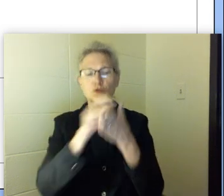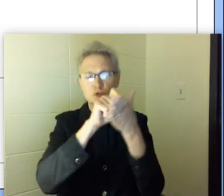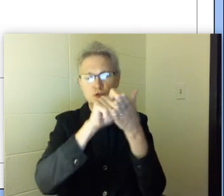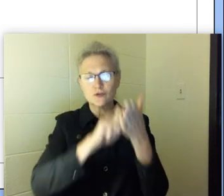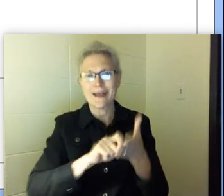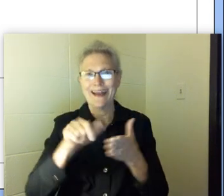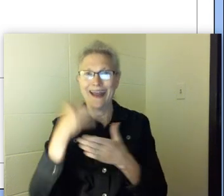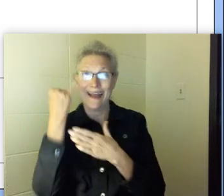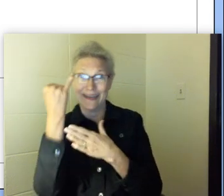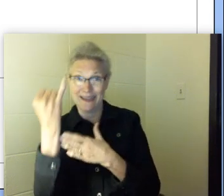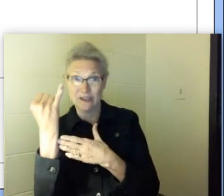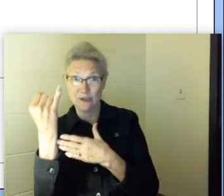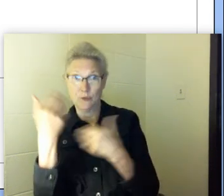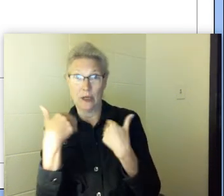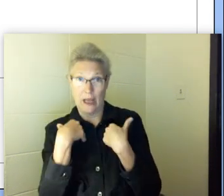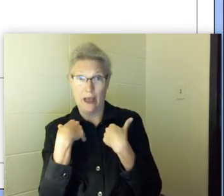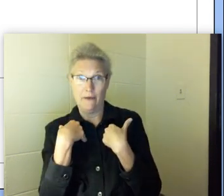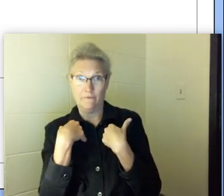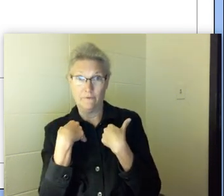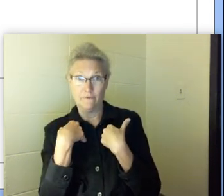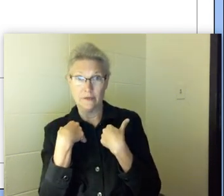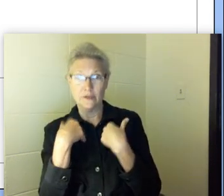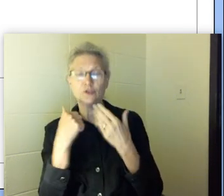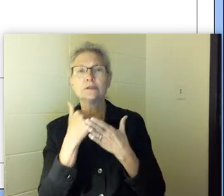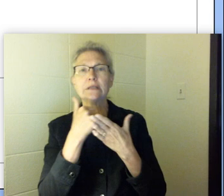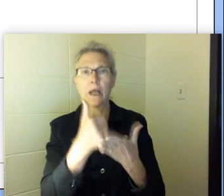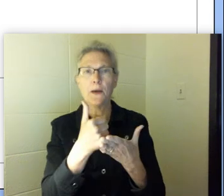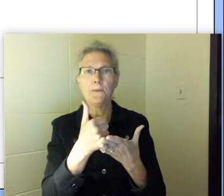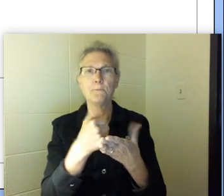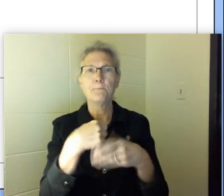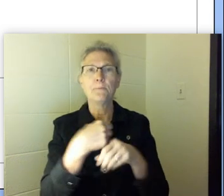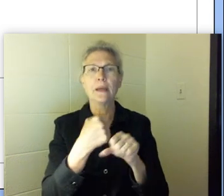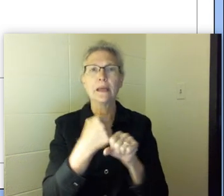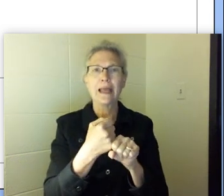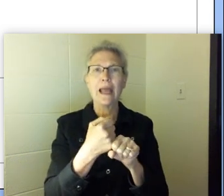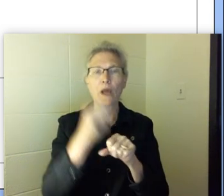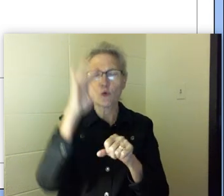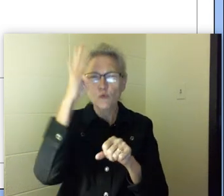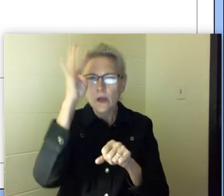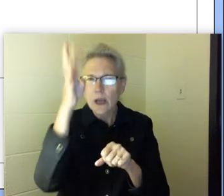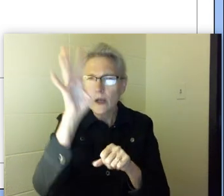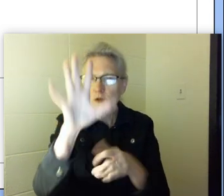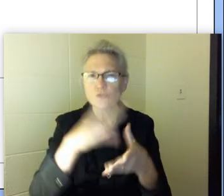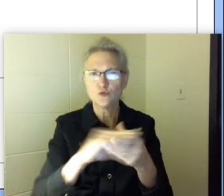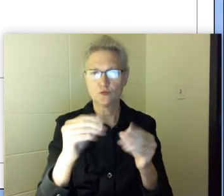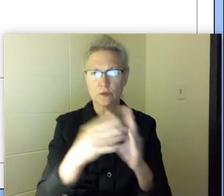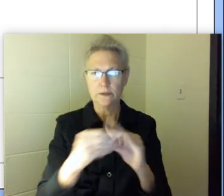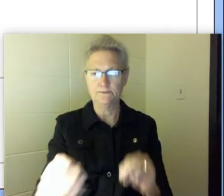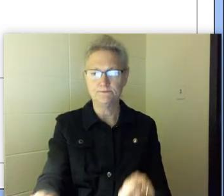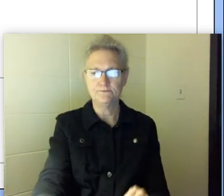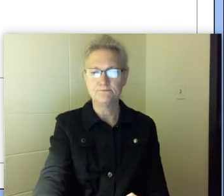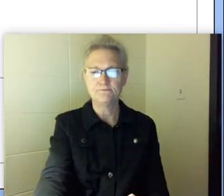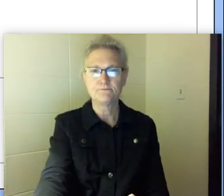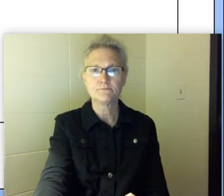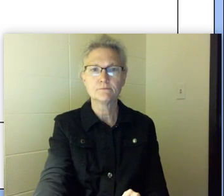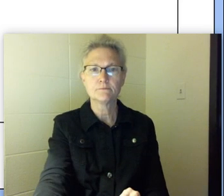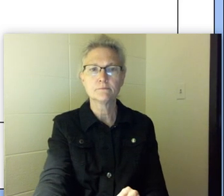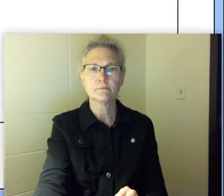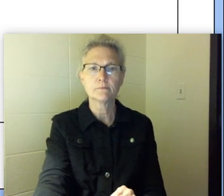any ideas that you would have to just help to make and create your story.